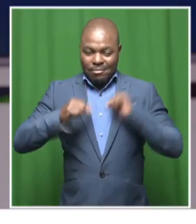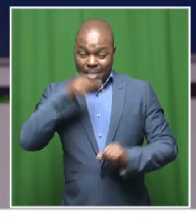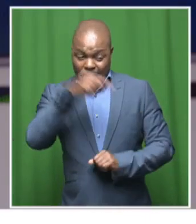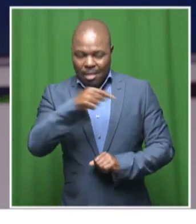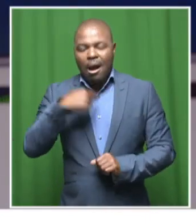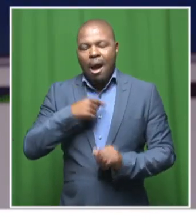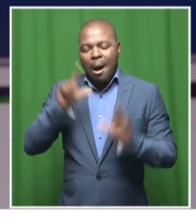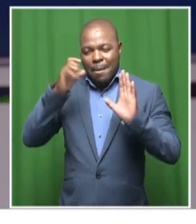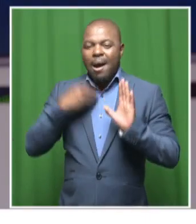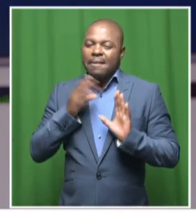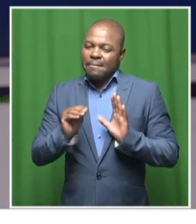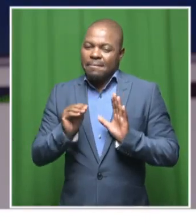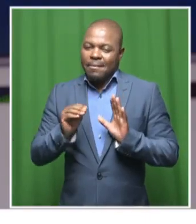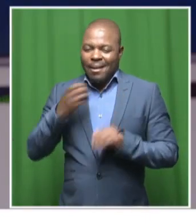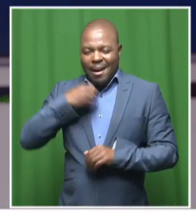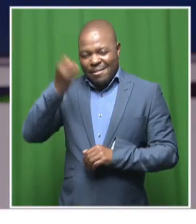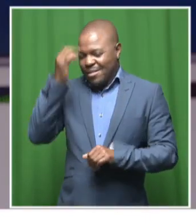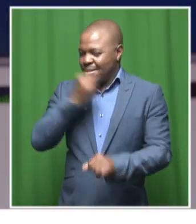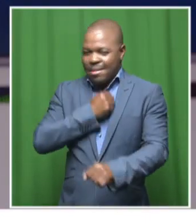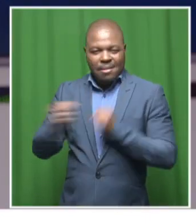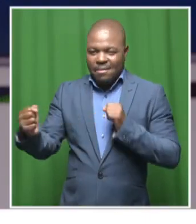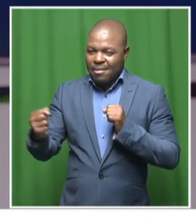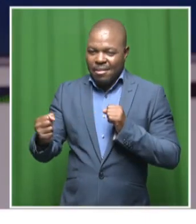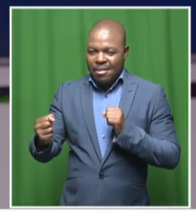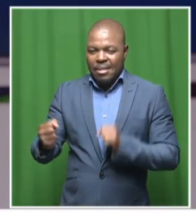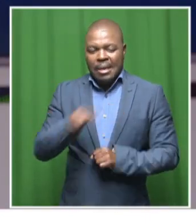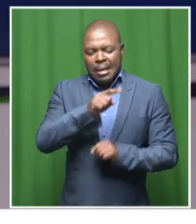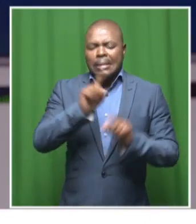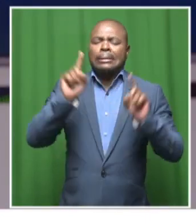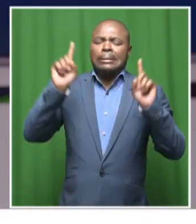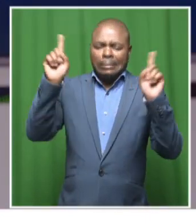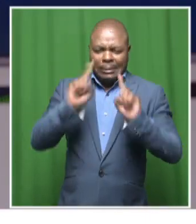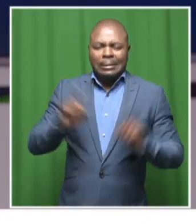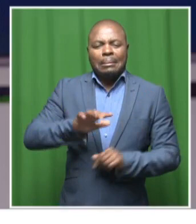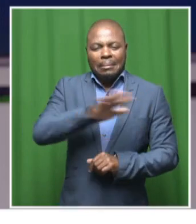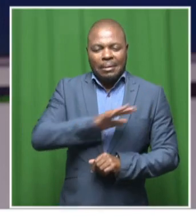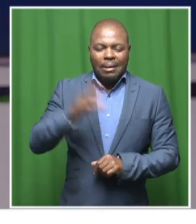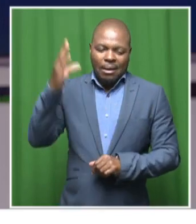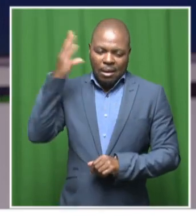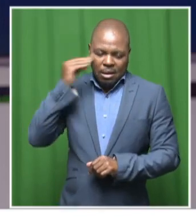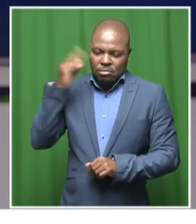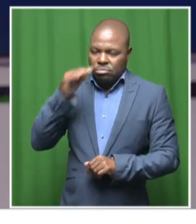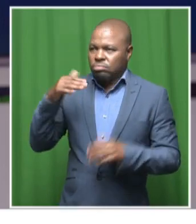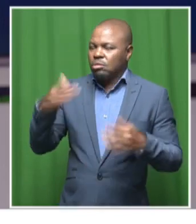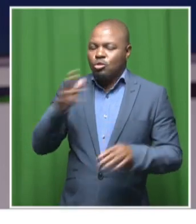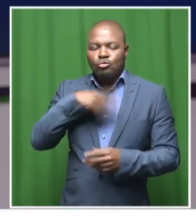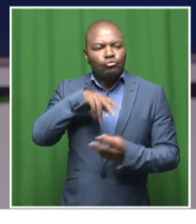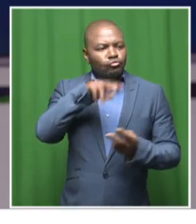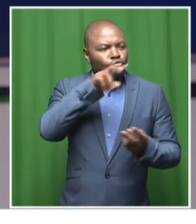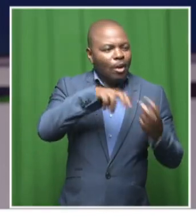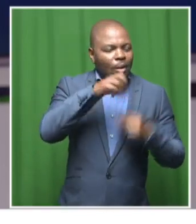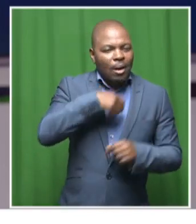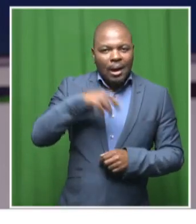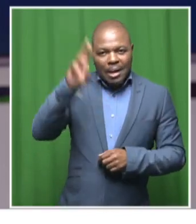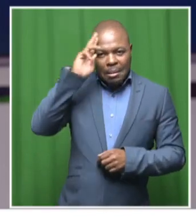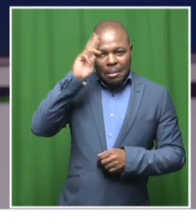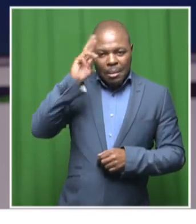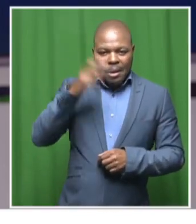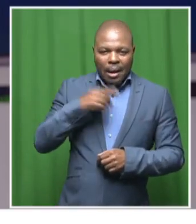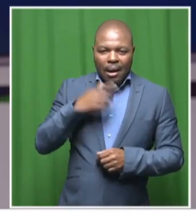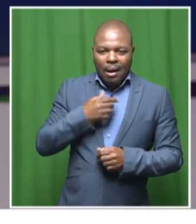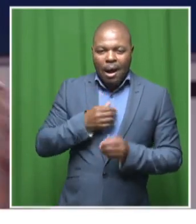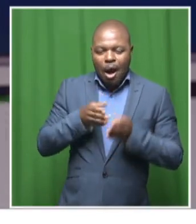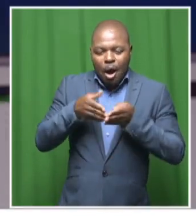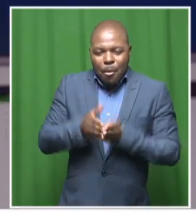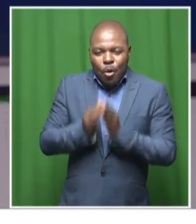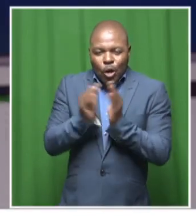and I can never forget the time that I went through that. It's a special place. It's an experience. You tour. I remember when they took me with a small